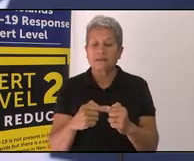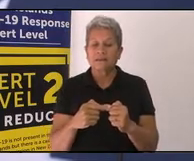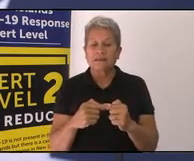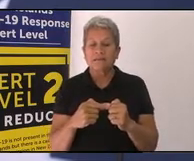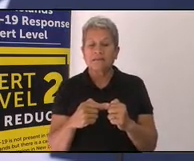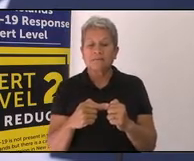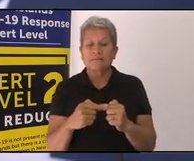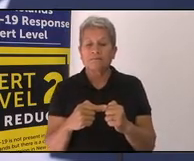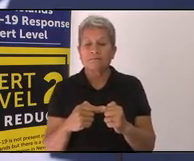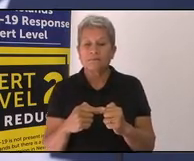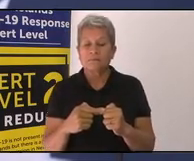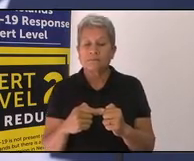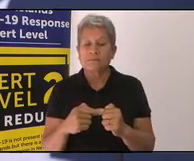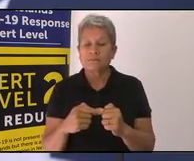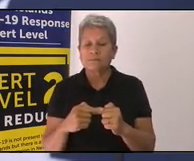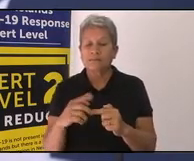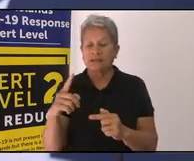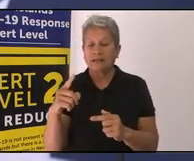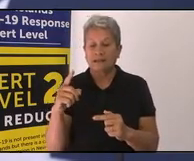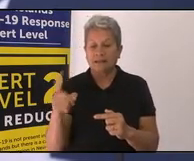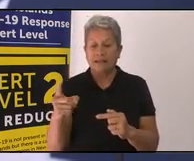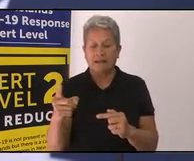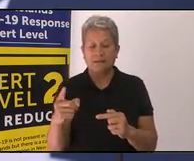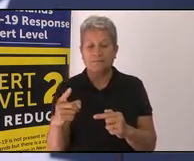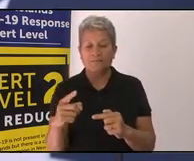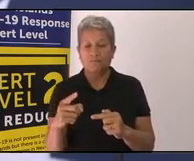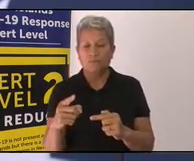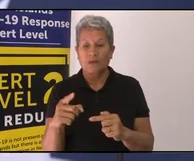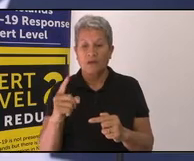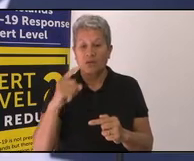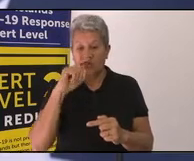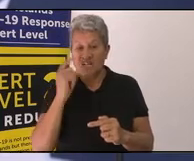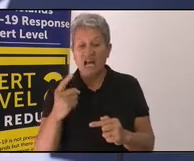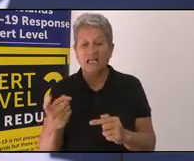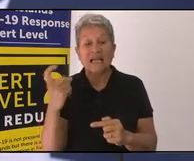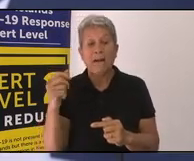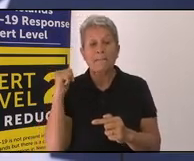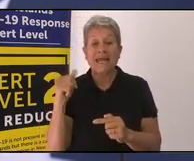managed return due to entering New Zealand while border closures are in place.